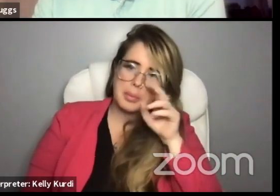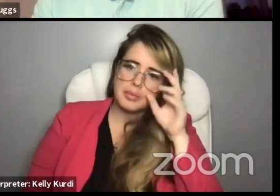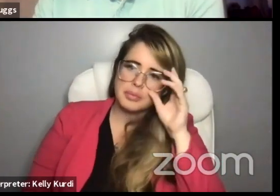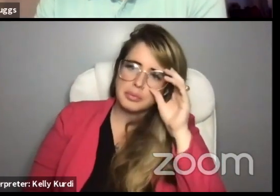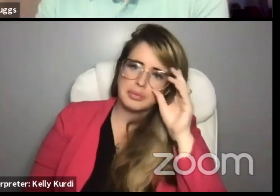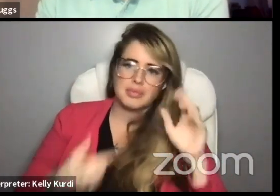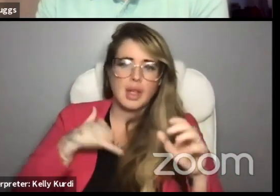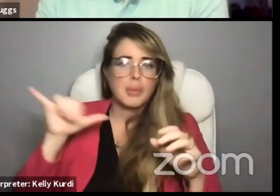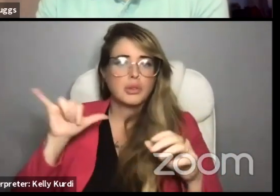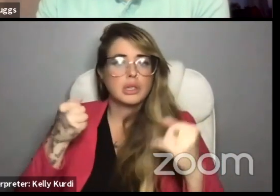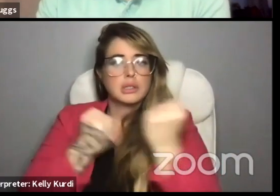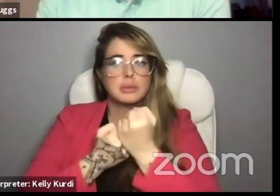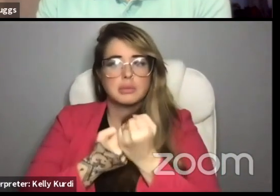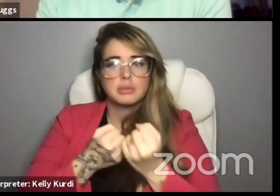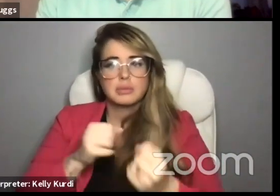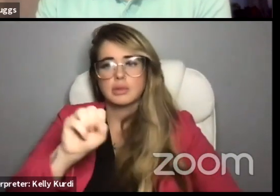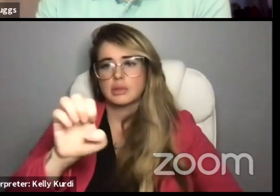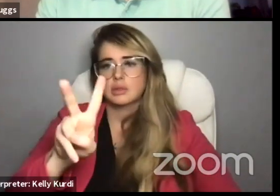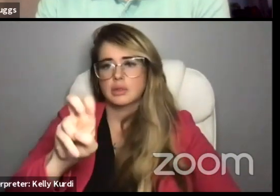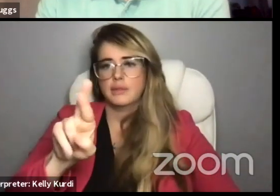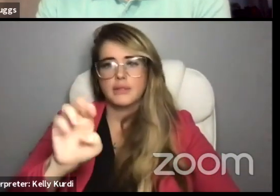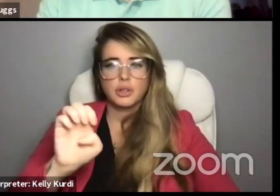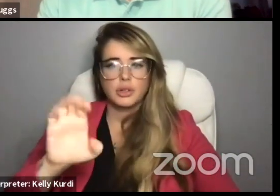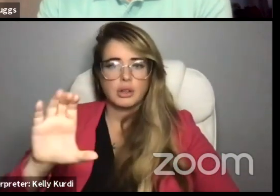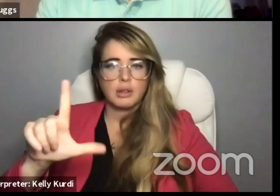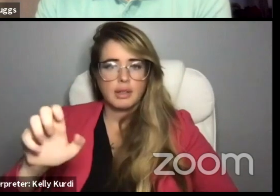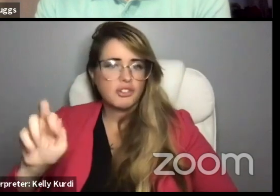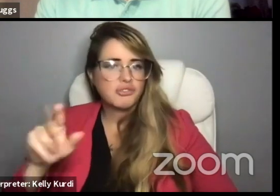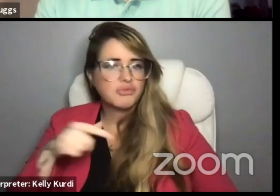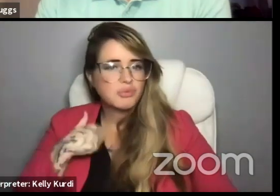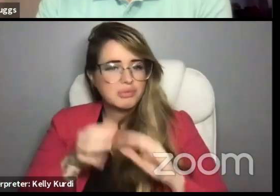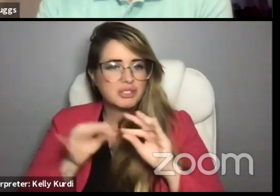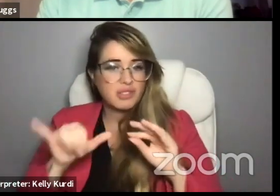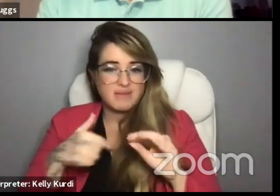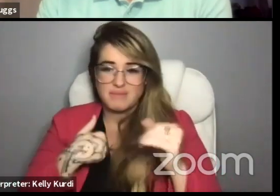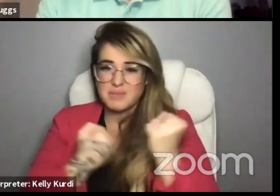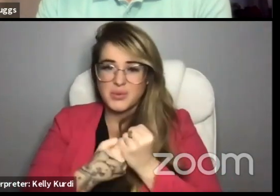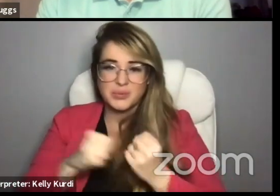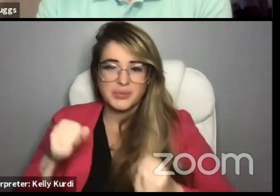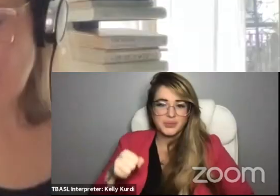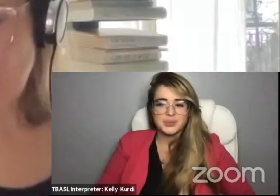I'm also here for Severe Clear. I just want to say I'm here for that too.